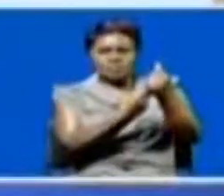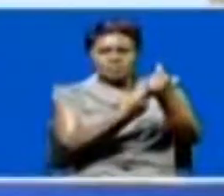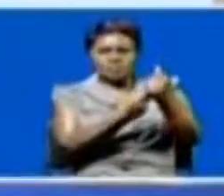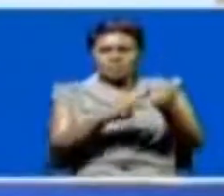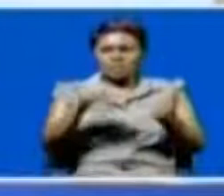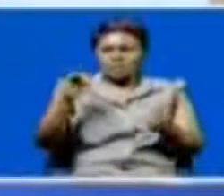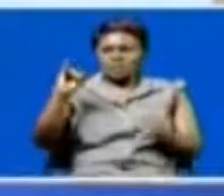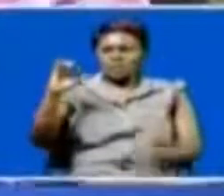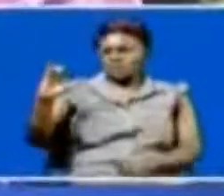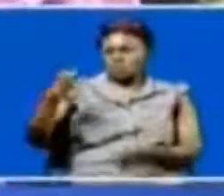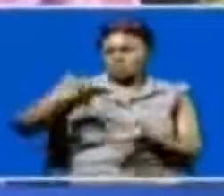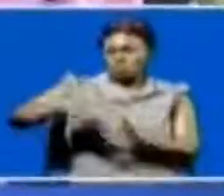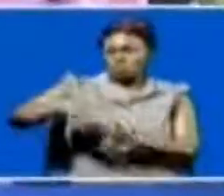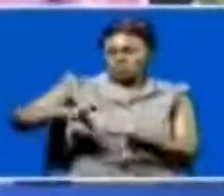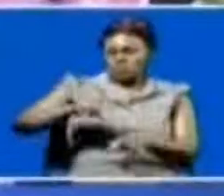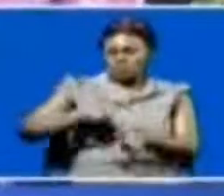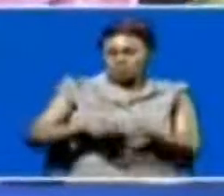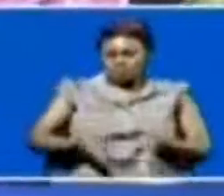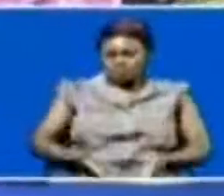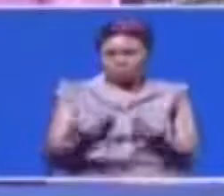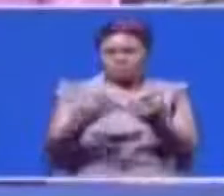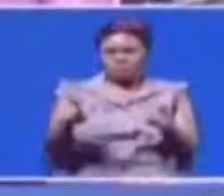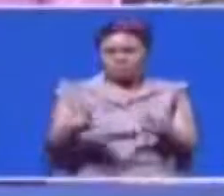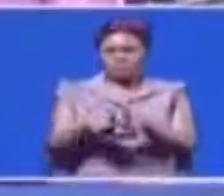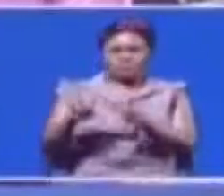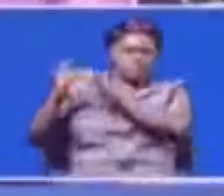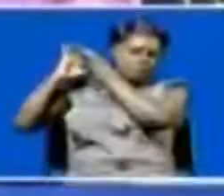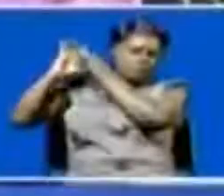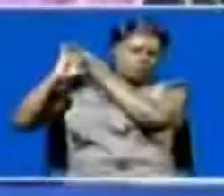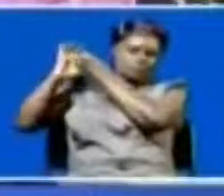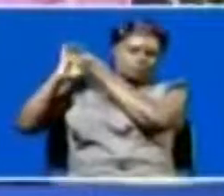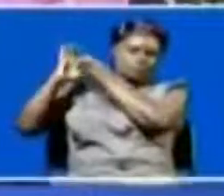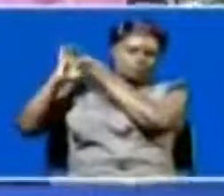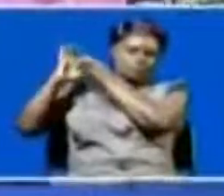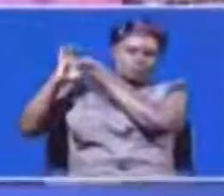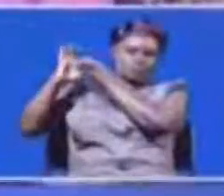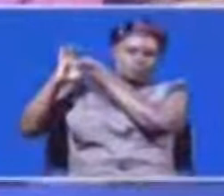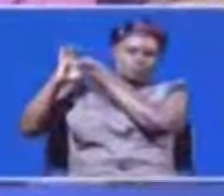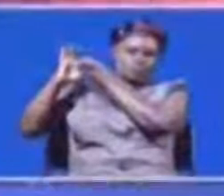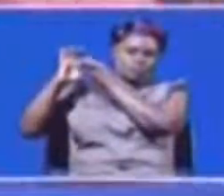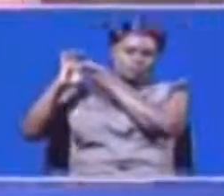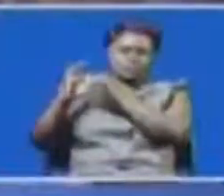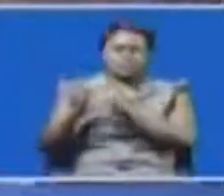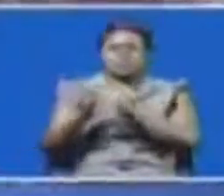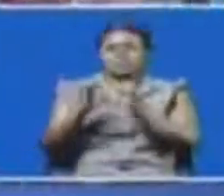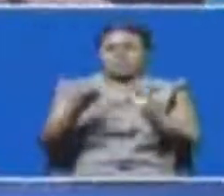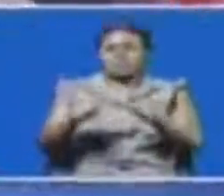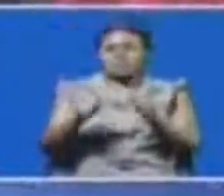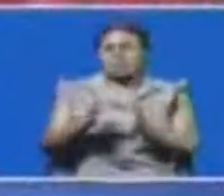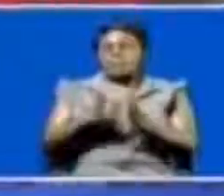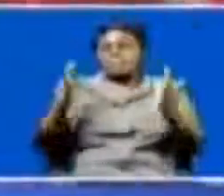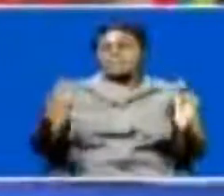ICQ. Complications at birth and other unique cultural challenges plaguing maternal health in the county seem to be the